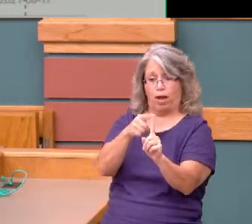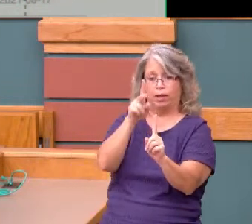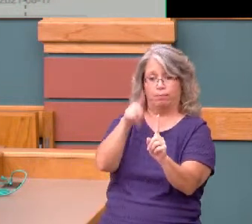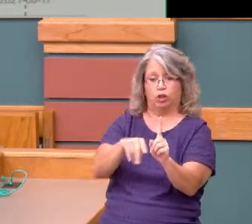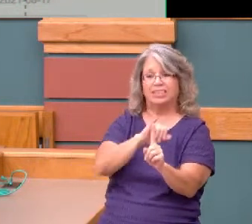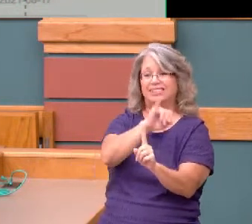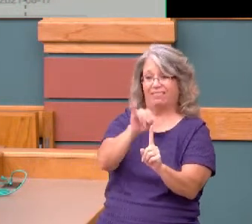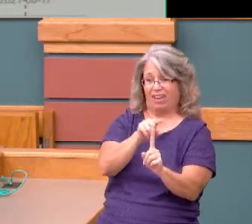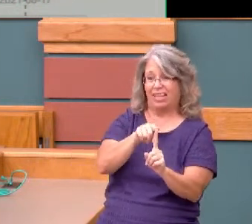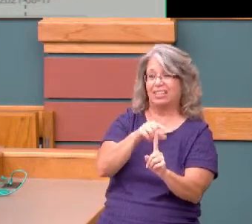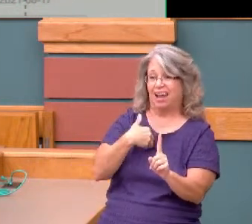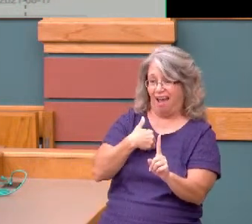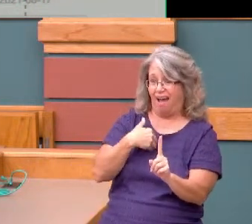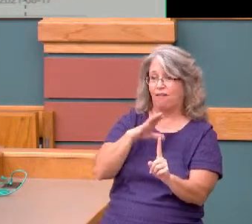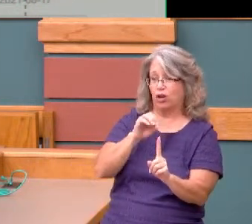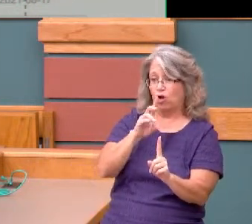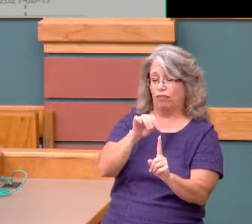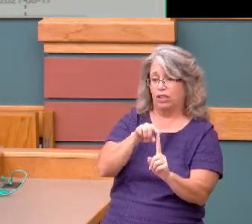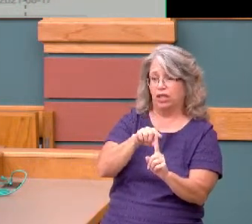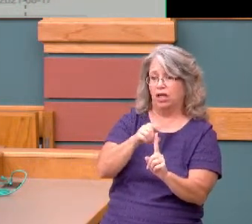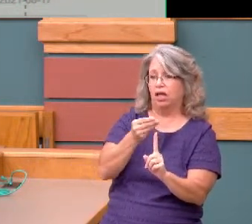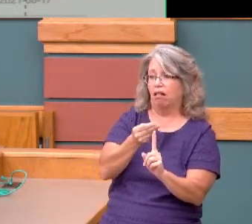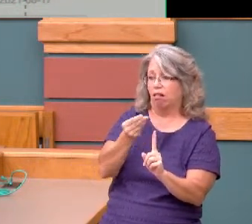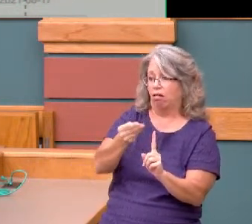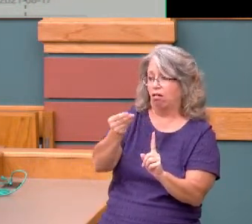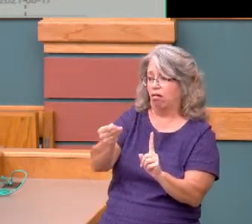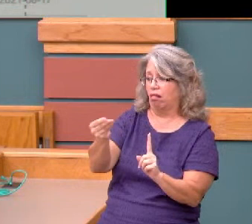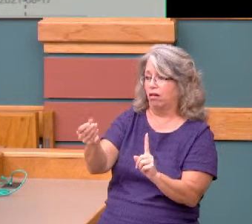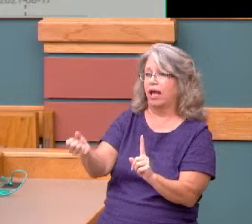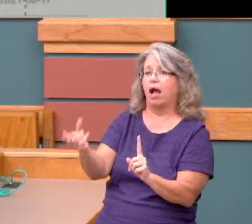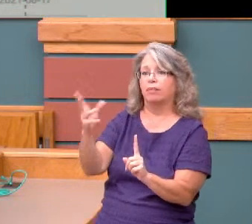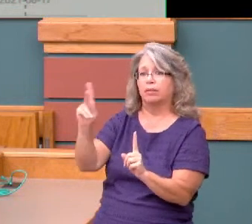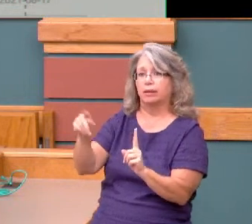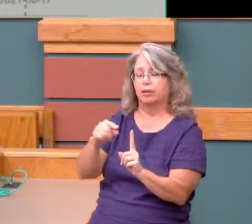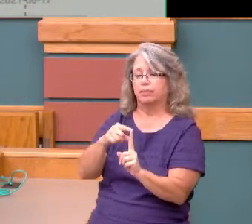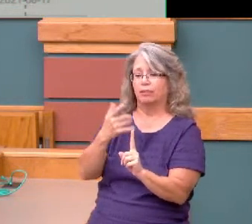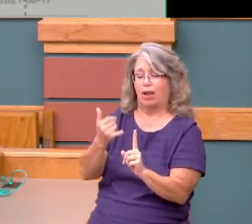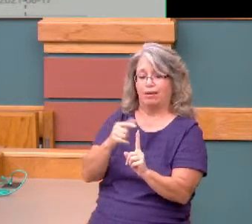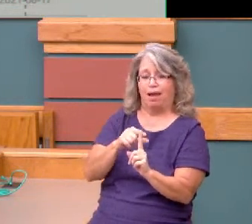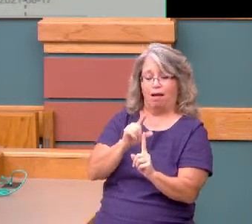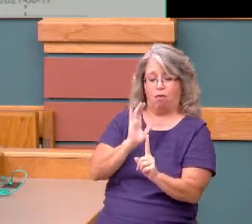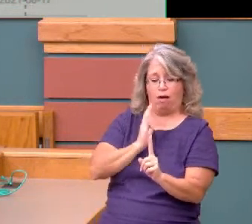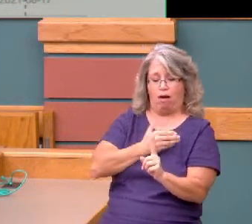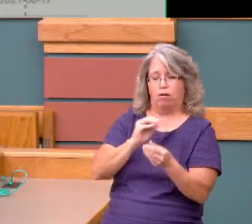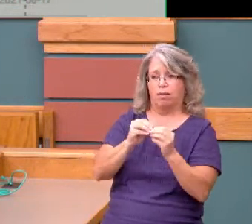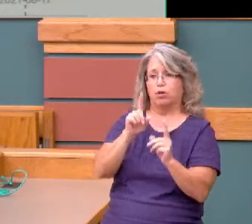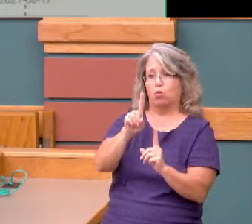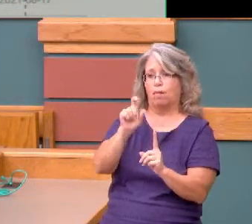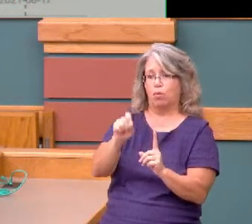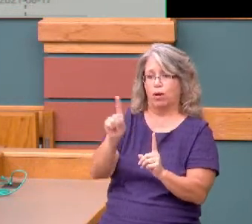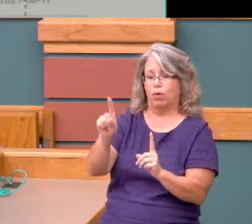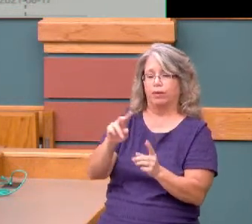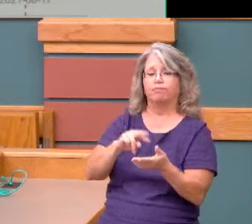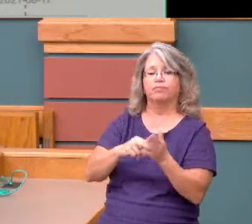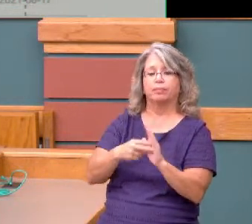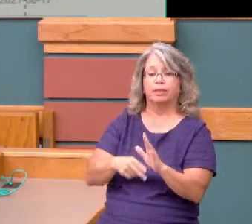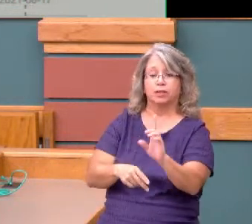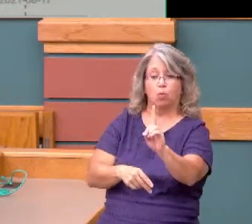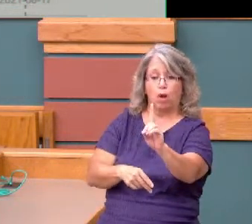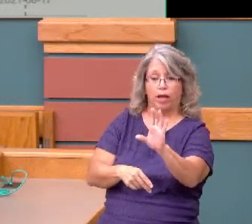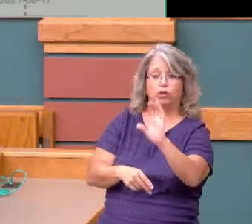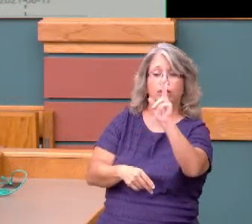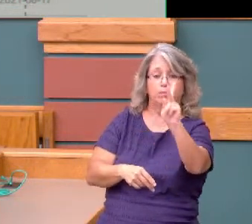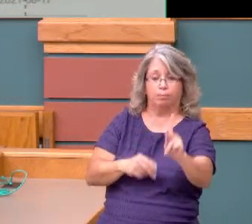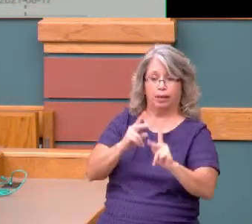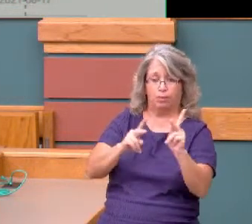else who got infected. So right now the transmission rate is 1.1. What that means is that for every 100 people that get